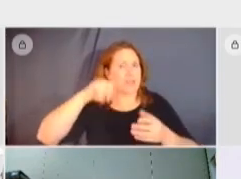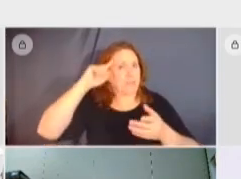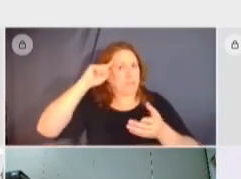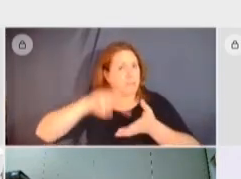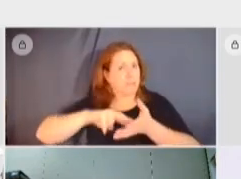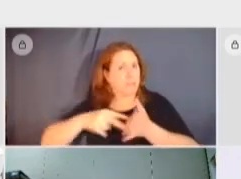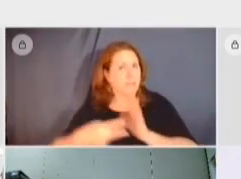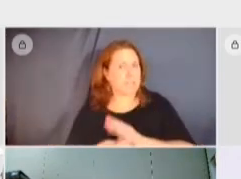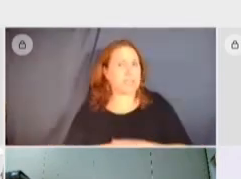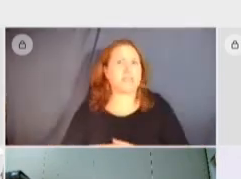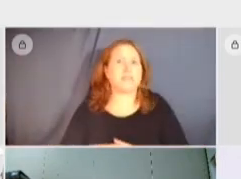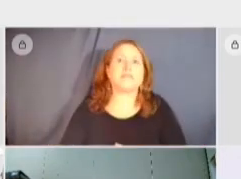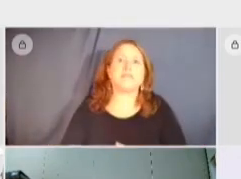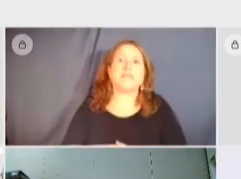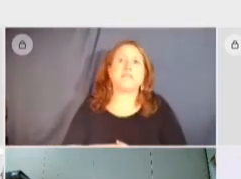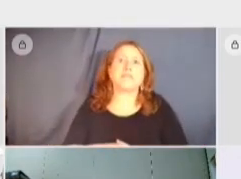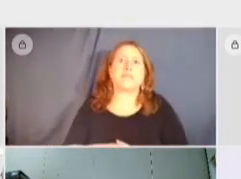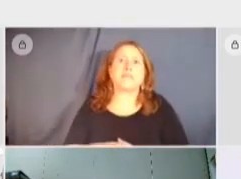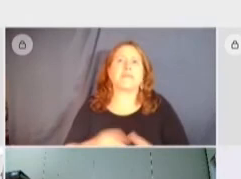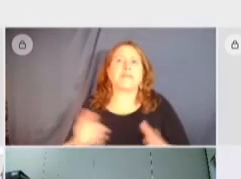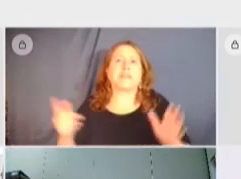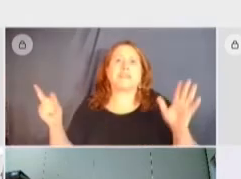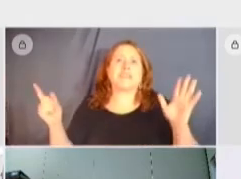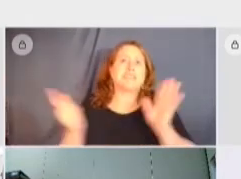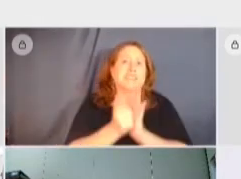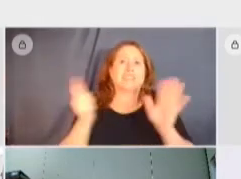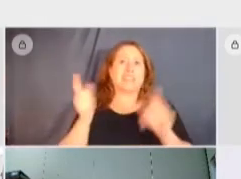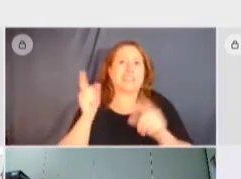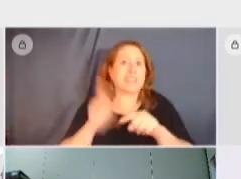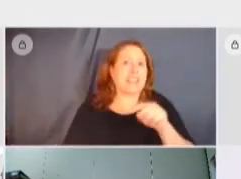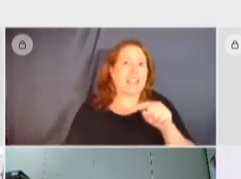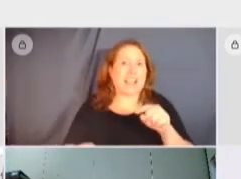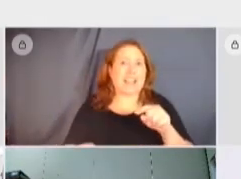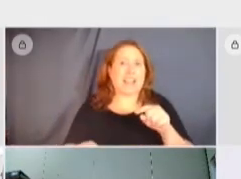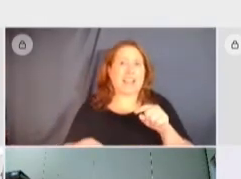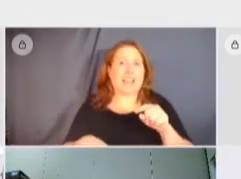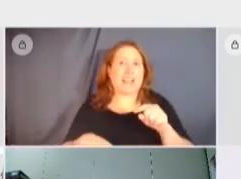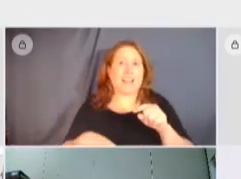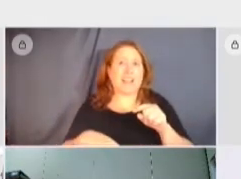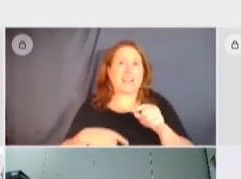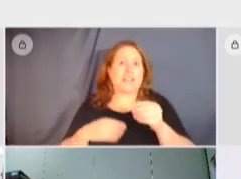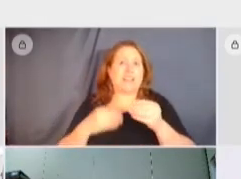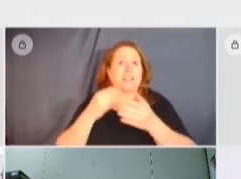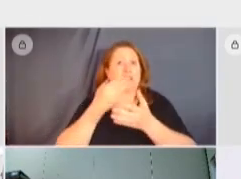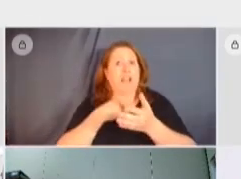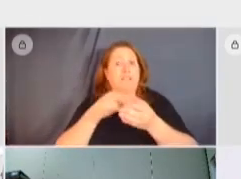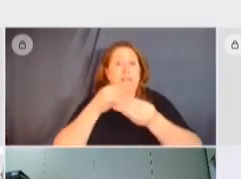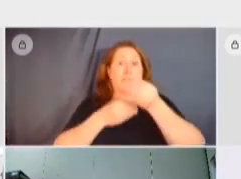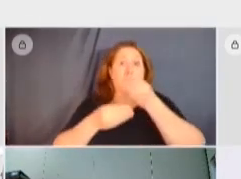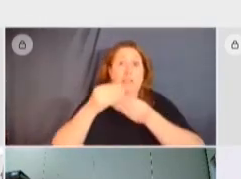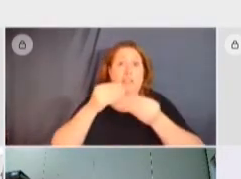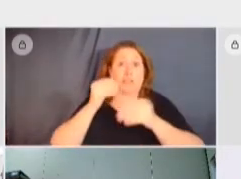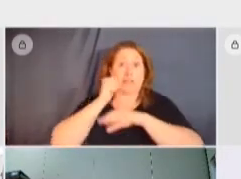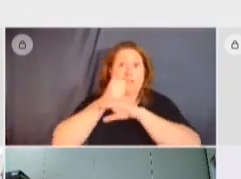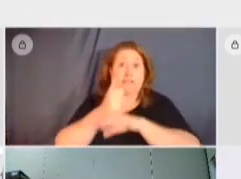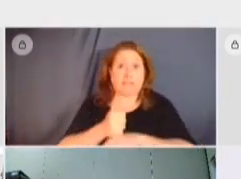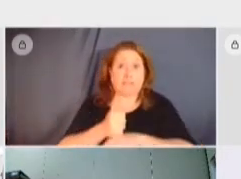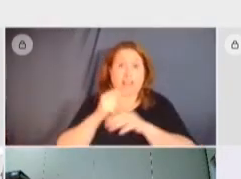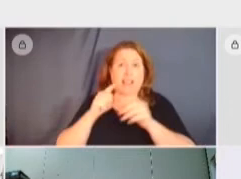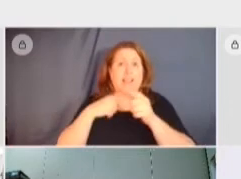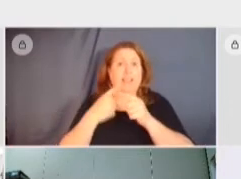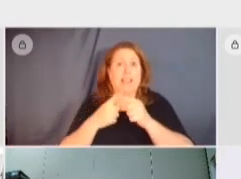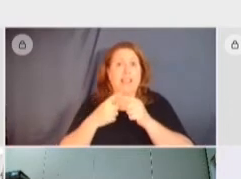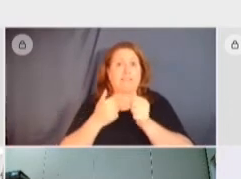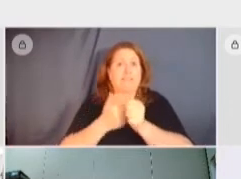it is illegal for the Division of the Budget to hold up paying people that we have determined